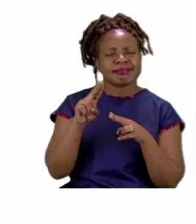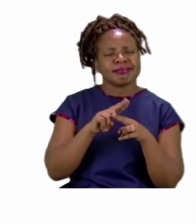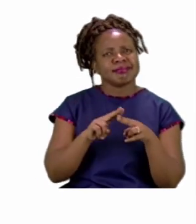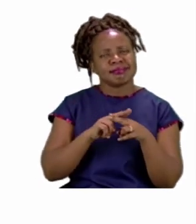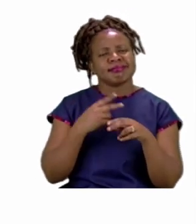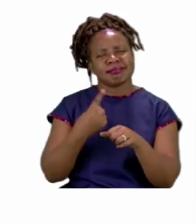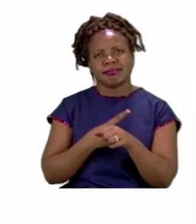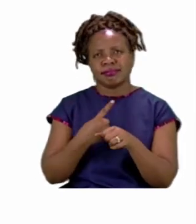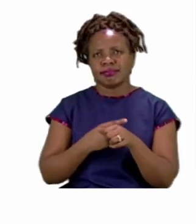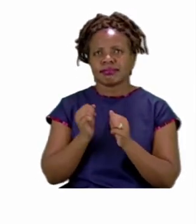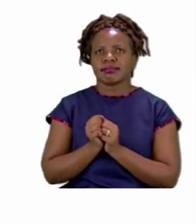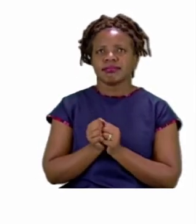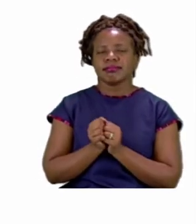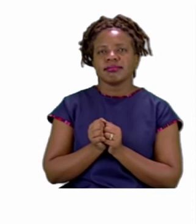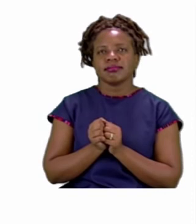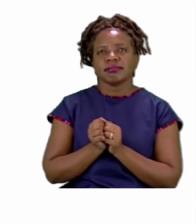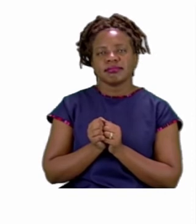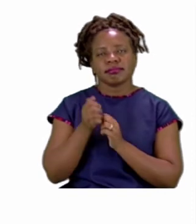are, please repeat after me,